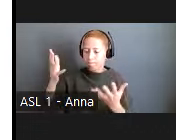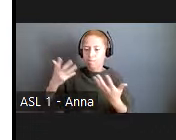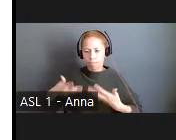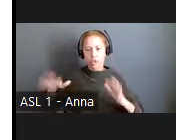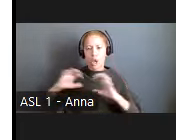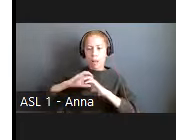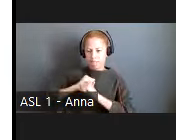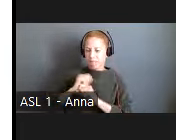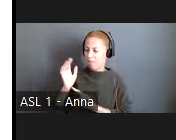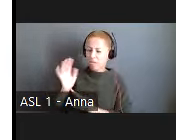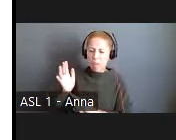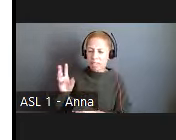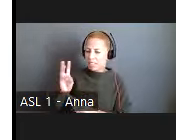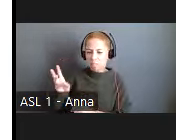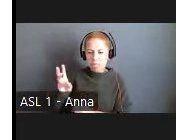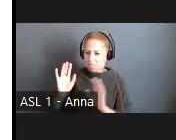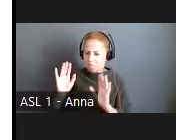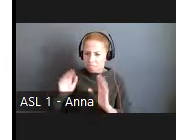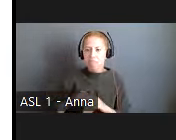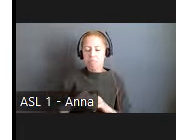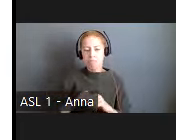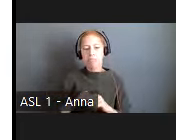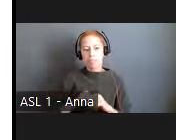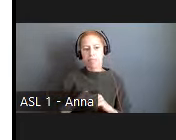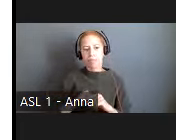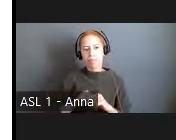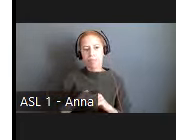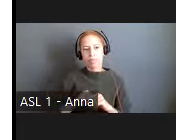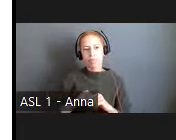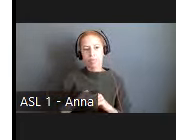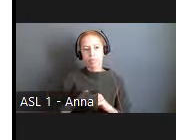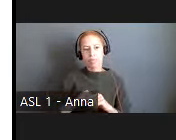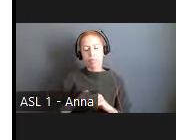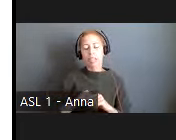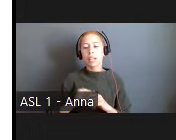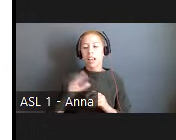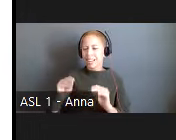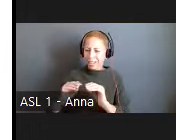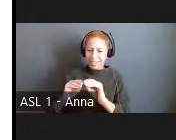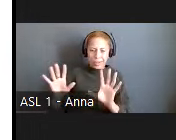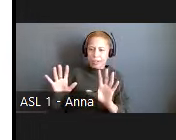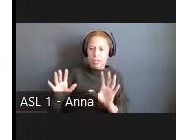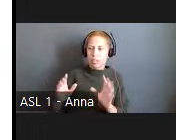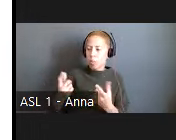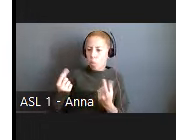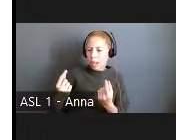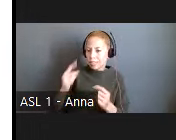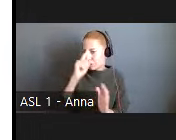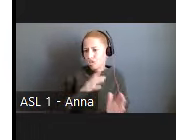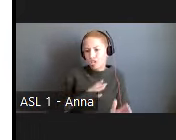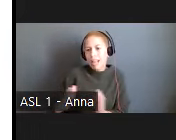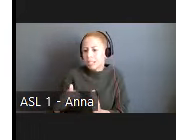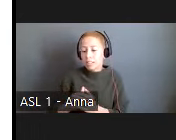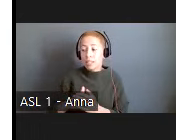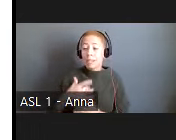minutes, and make sure that you are crisp in what you need to do. One of the biggest issues is